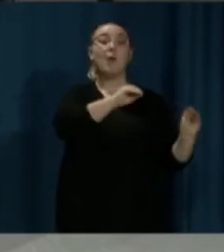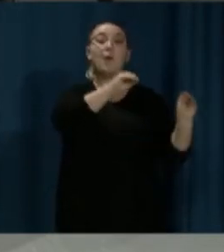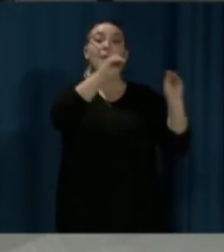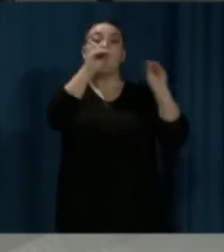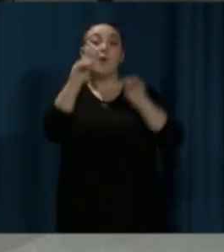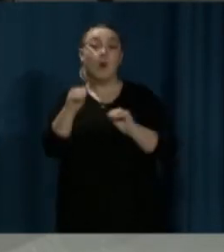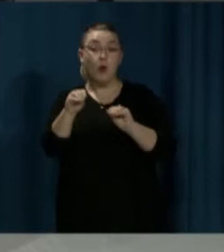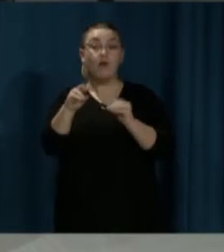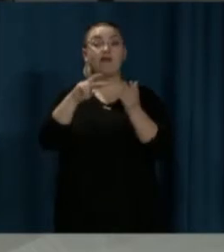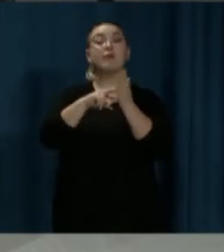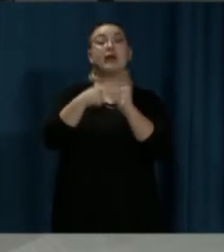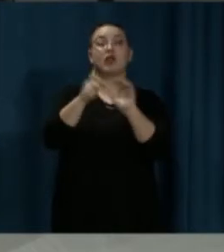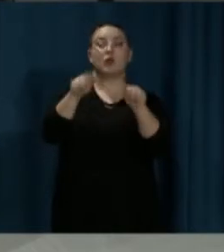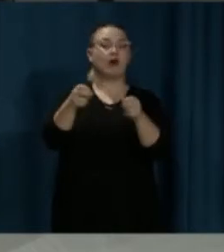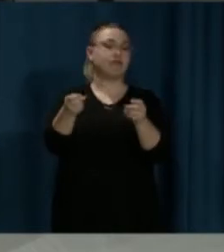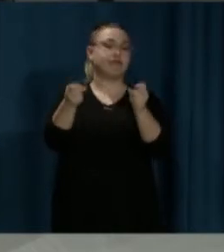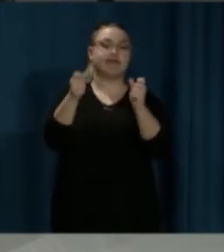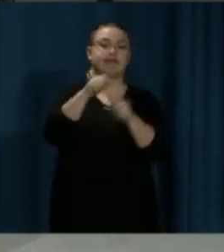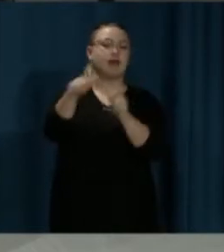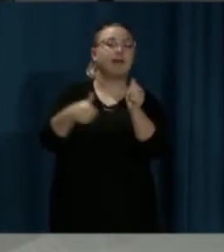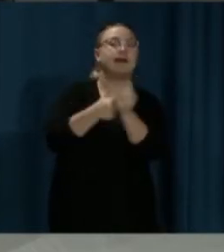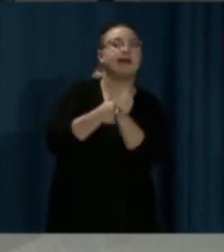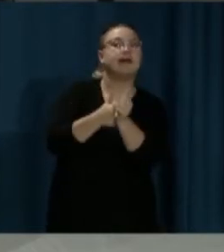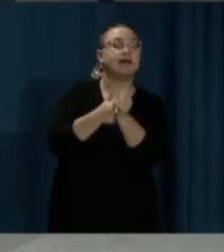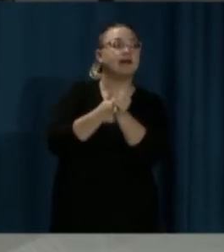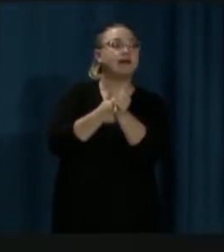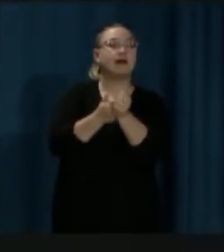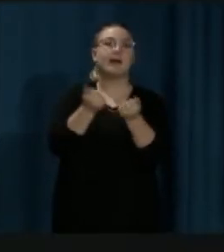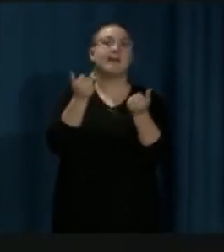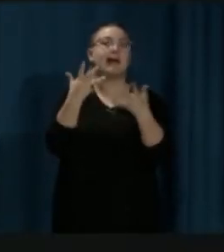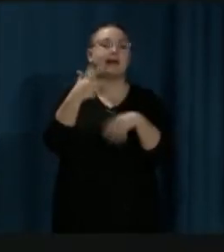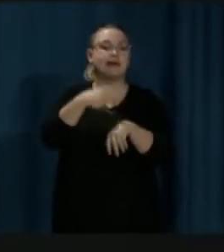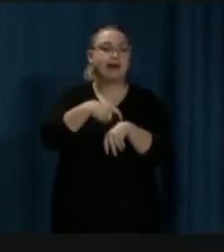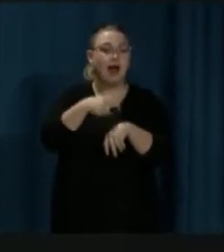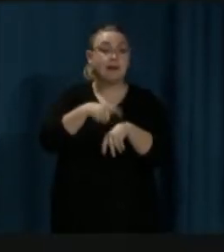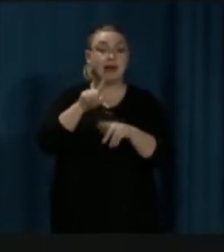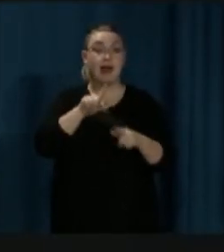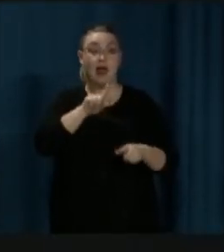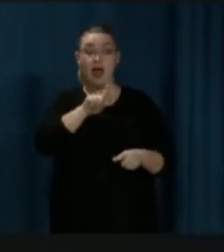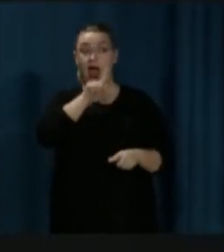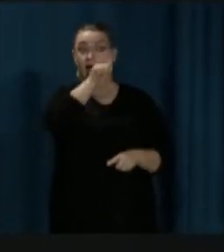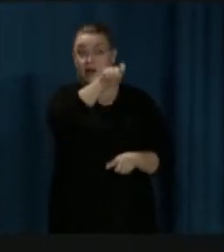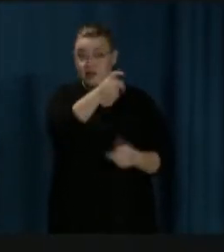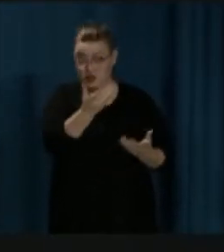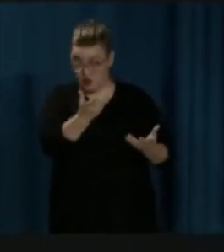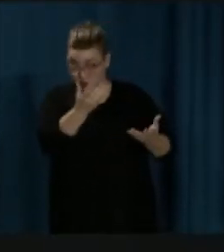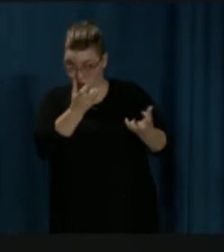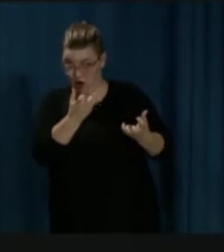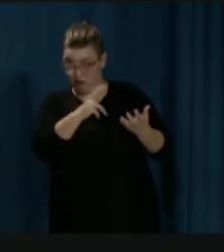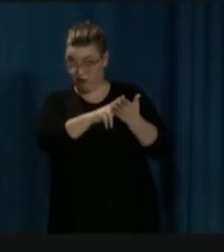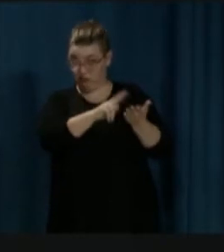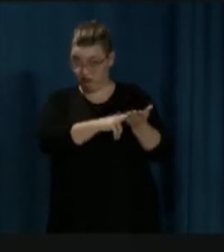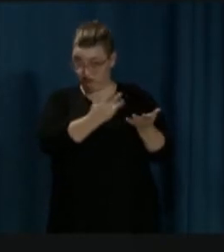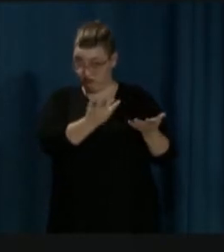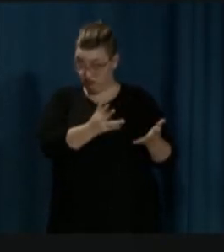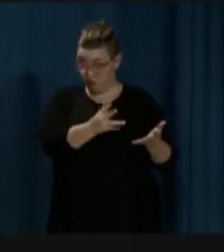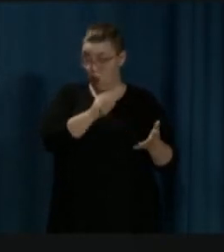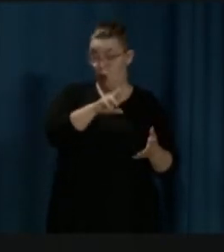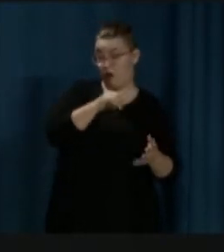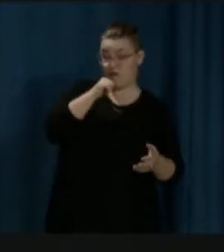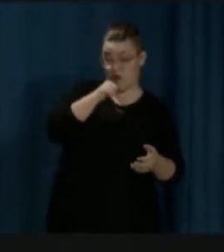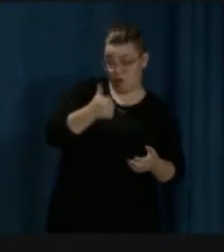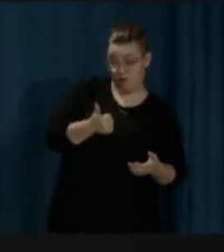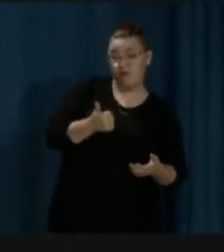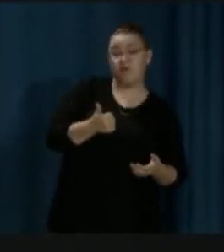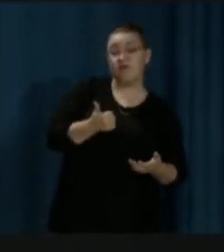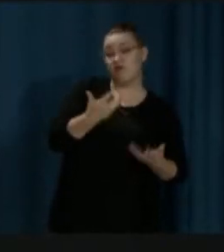to update an address, which I think oftentimes the BMV would ask you, do you want to register to vote at the time you because I mean, one of the things